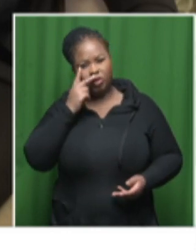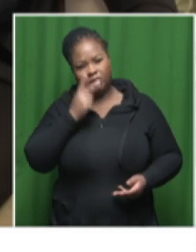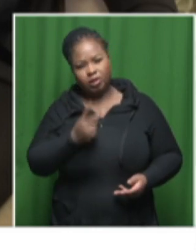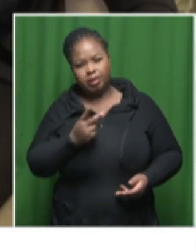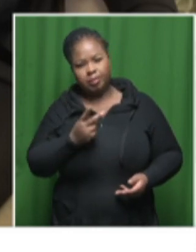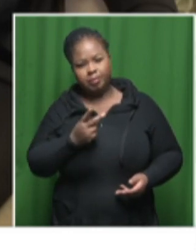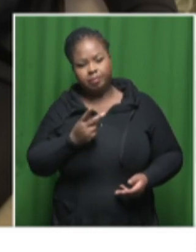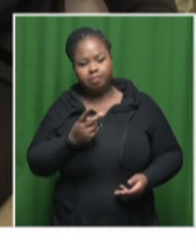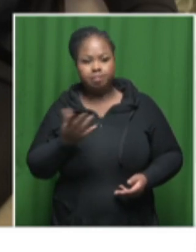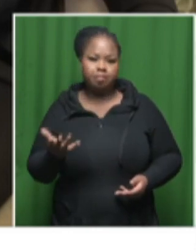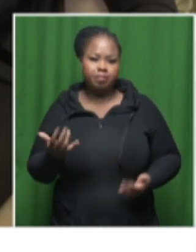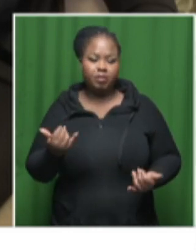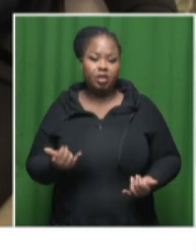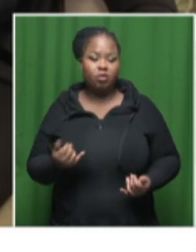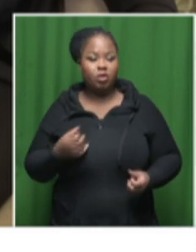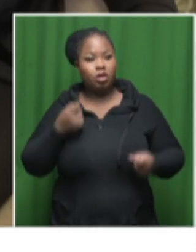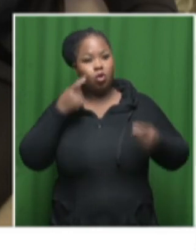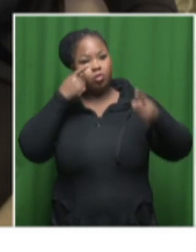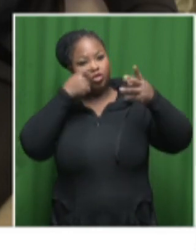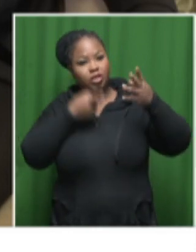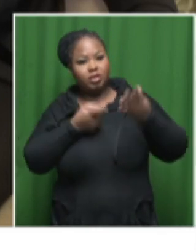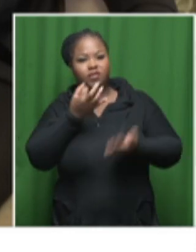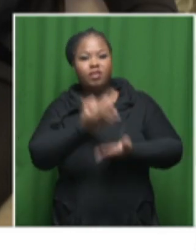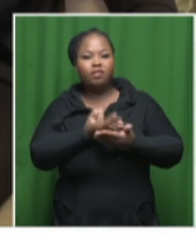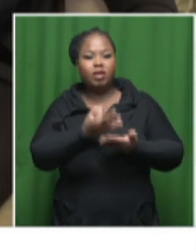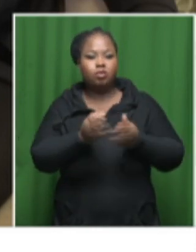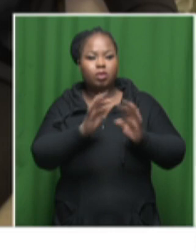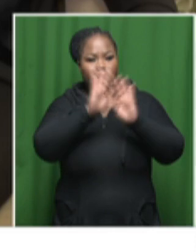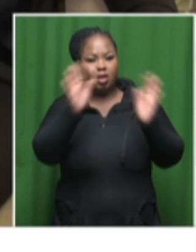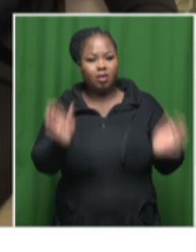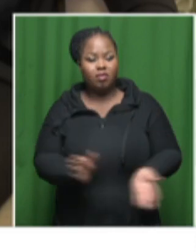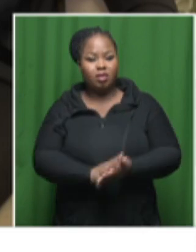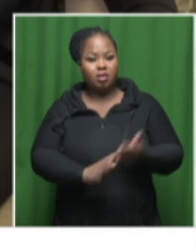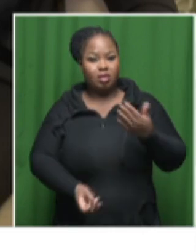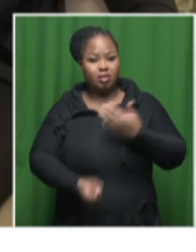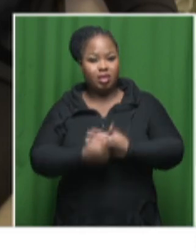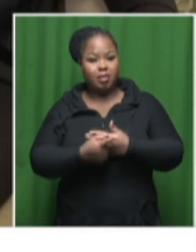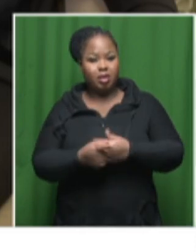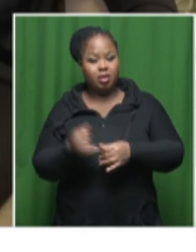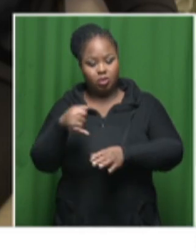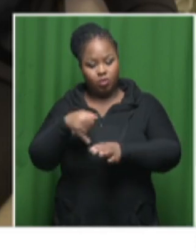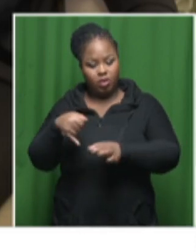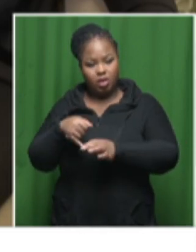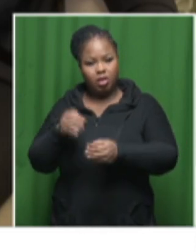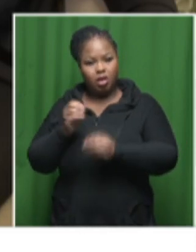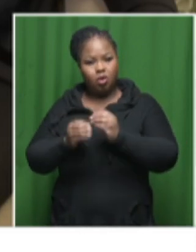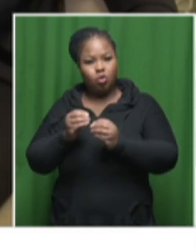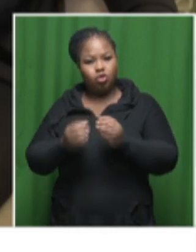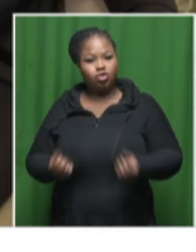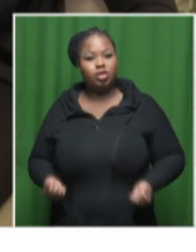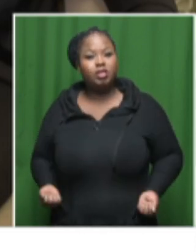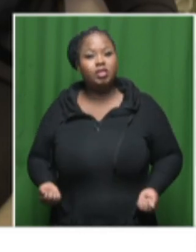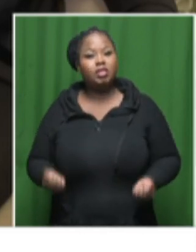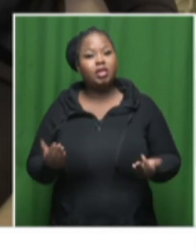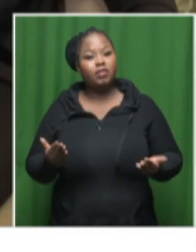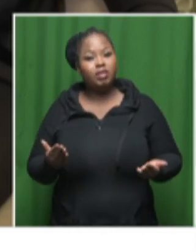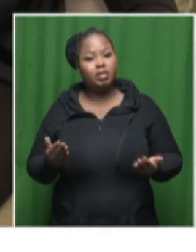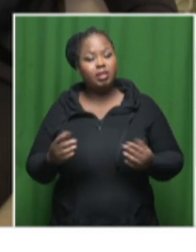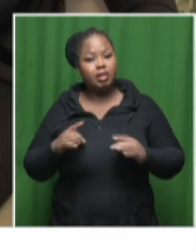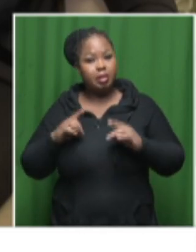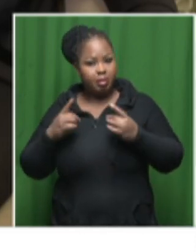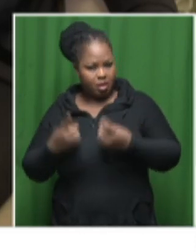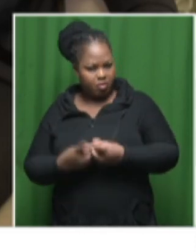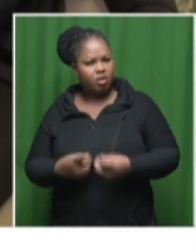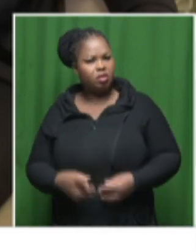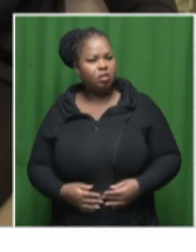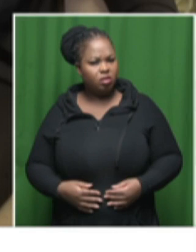reality, the objective facts and what's happening within the correctional services department's facilities, you